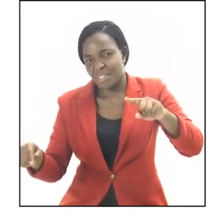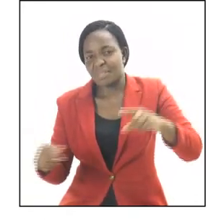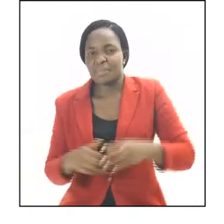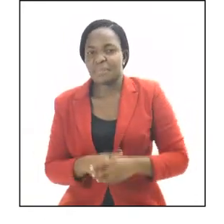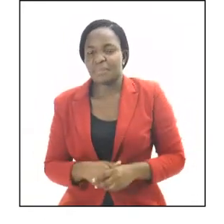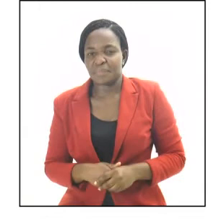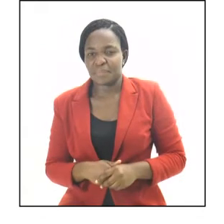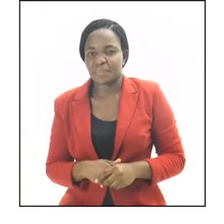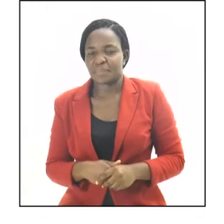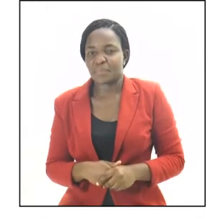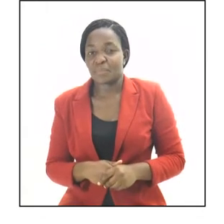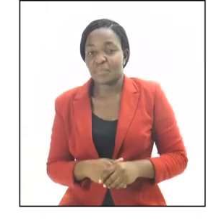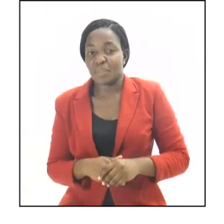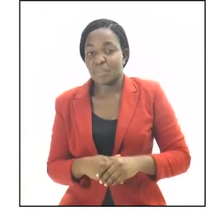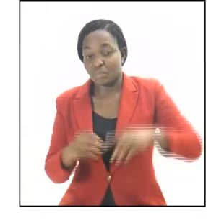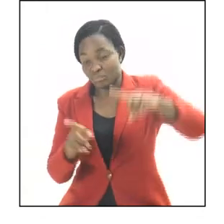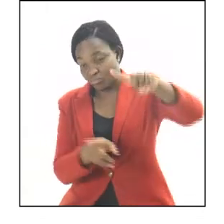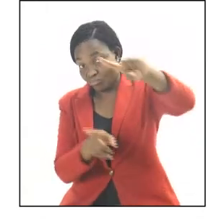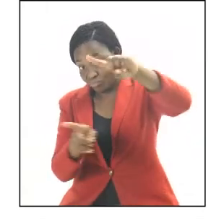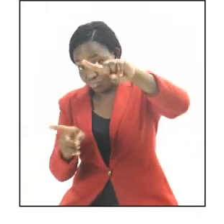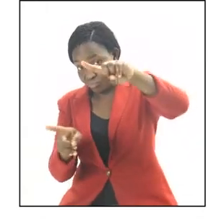of opposite sides parallel.